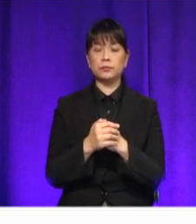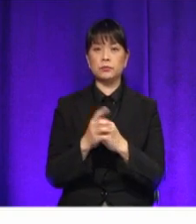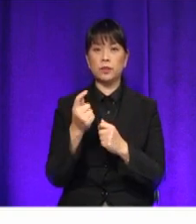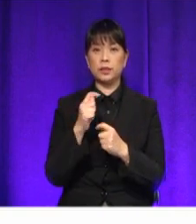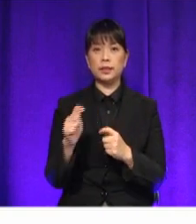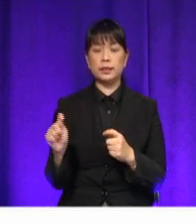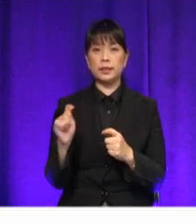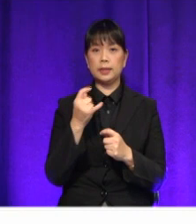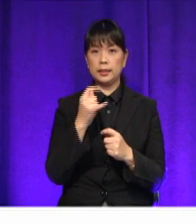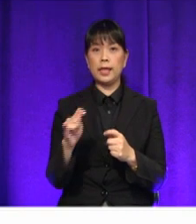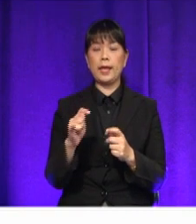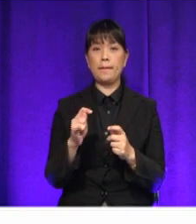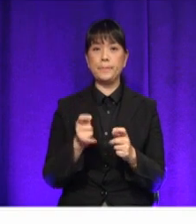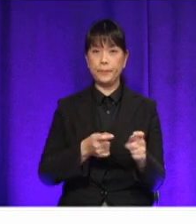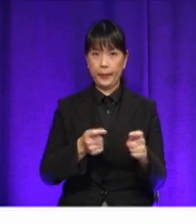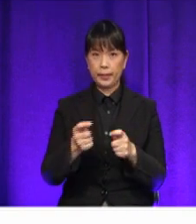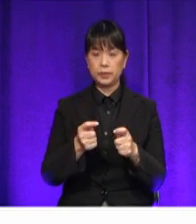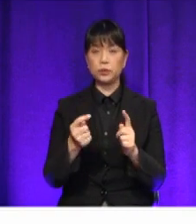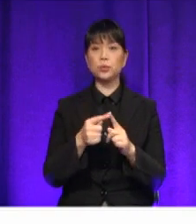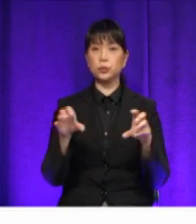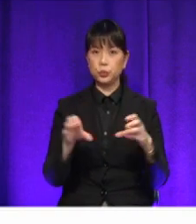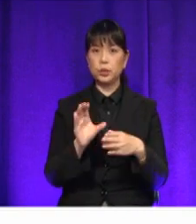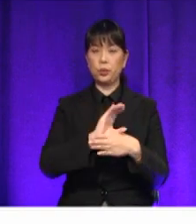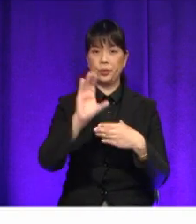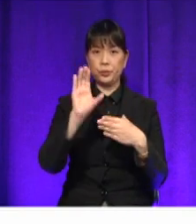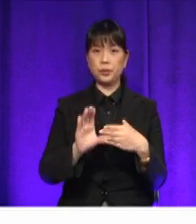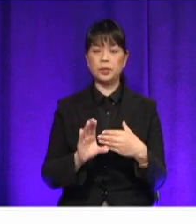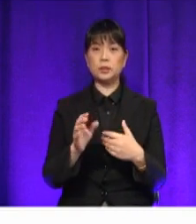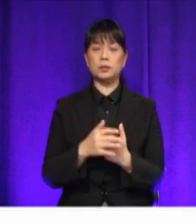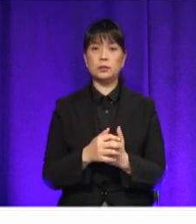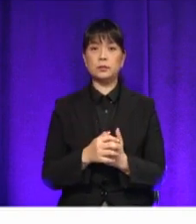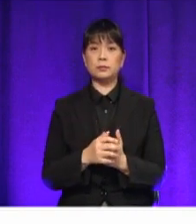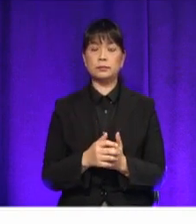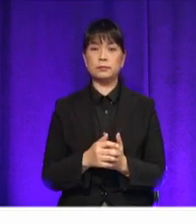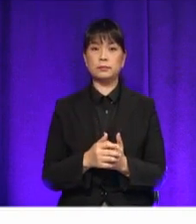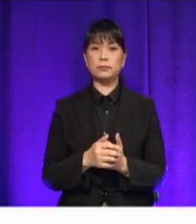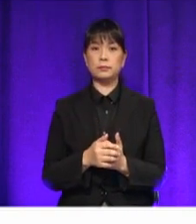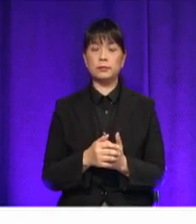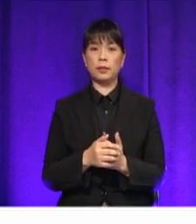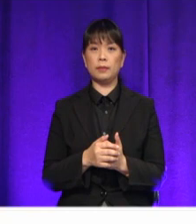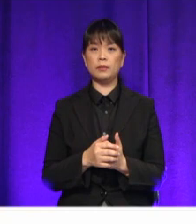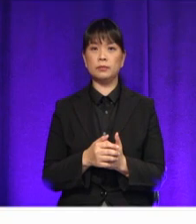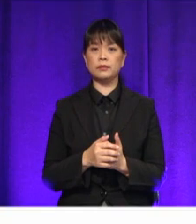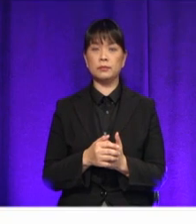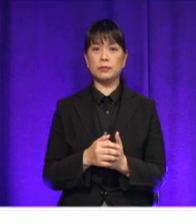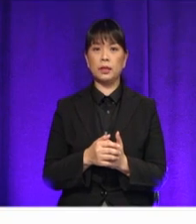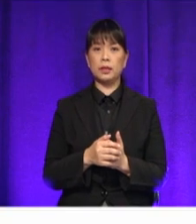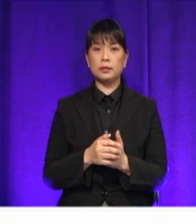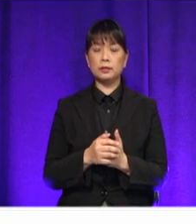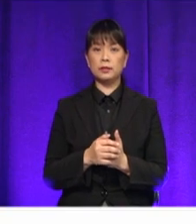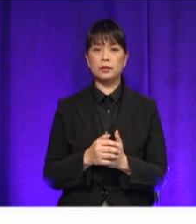to reach a conclusion for the topic at hand. Yeah, that's correct. Well done, Ashraf.